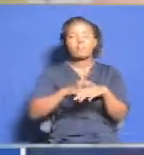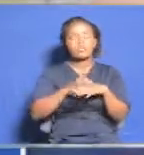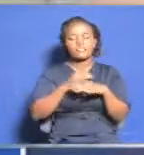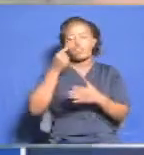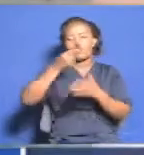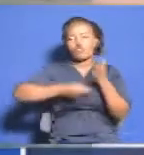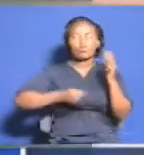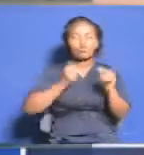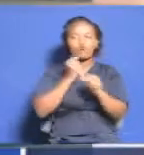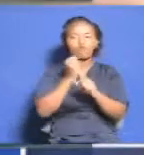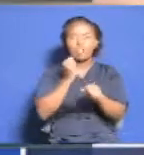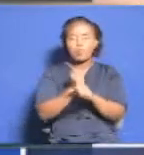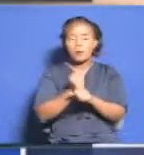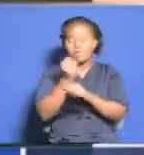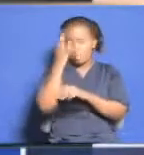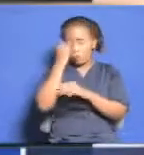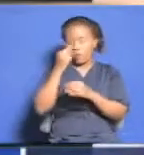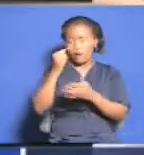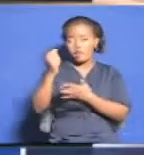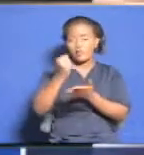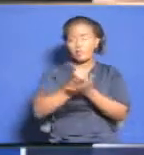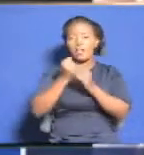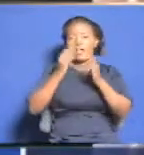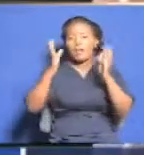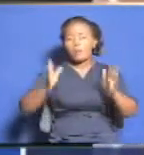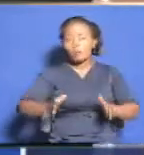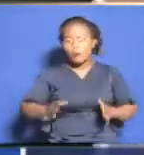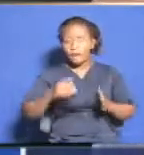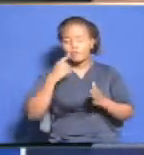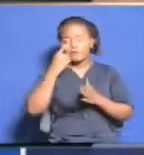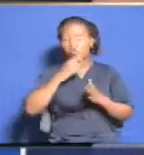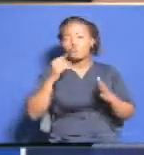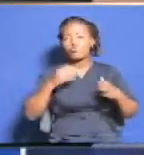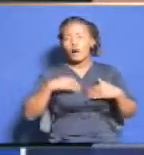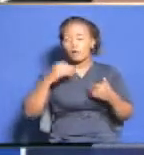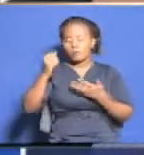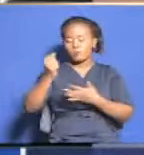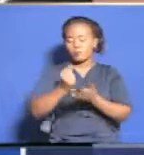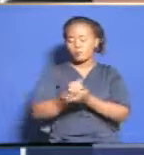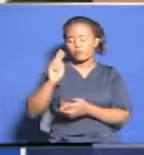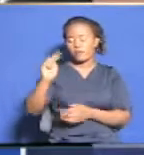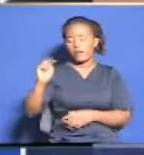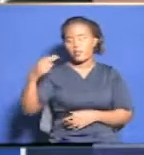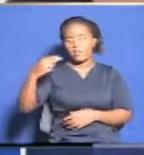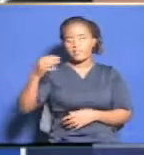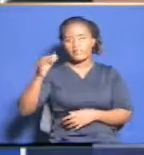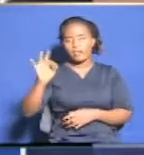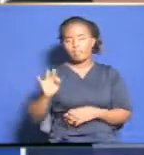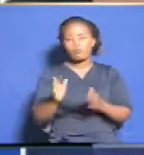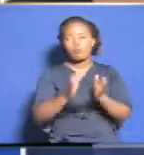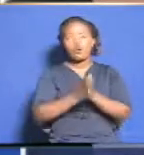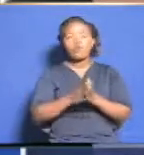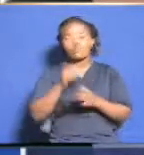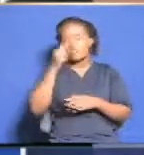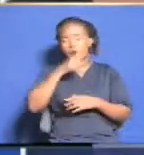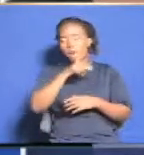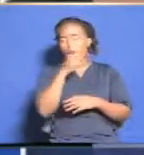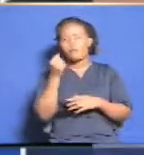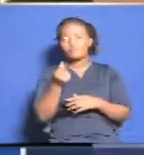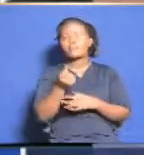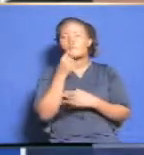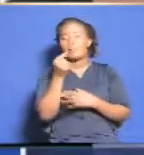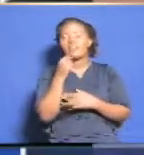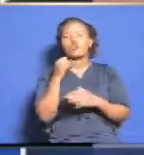adding that employers who have supplemented their employees' NHIF insurance cover with private medical insurance